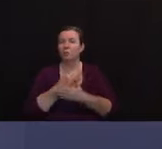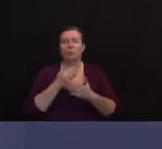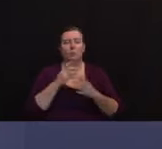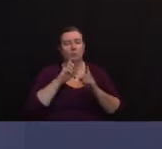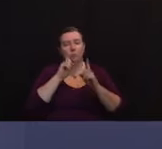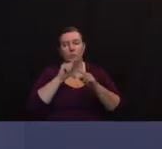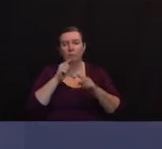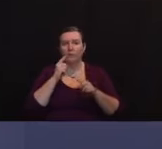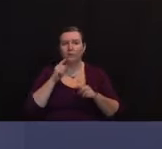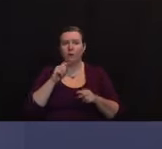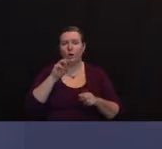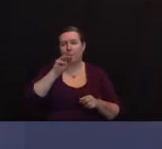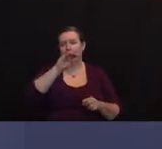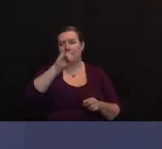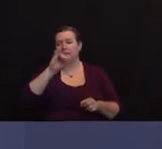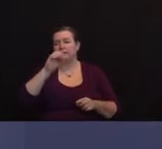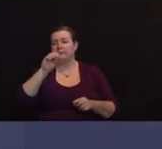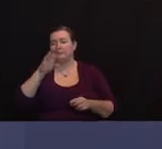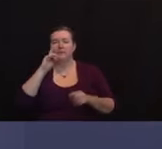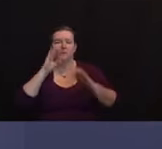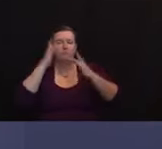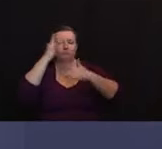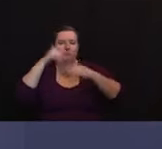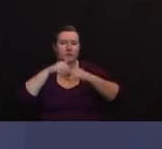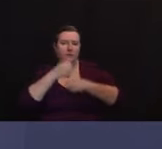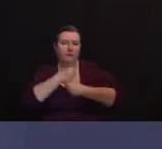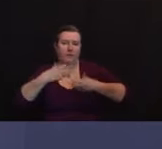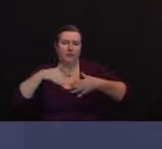multi-system inflammatory syndrome in children.